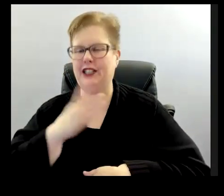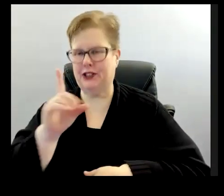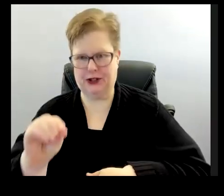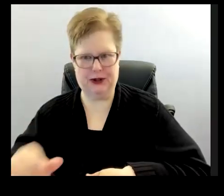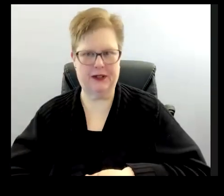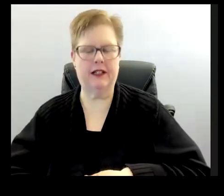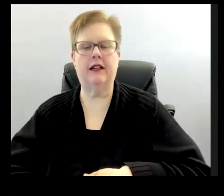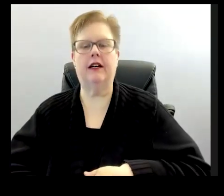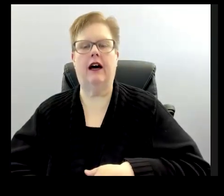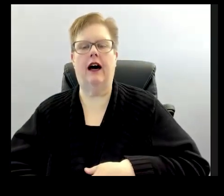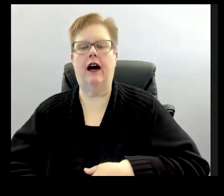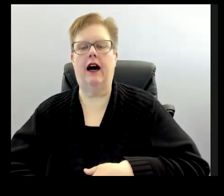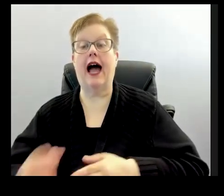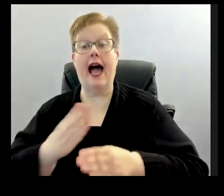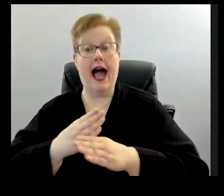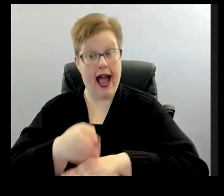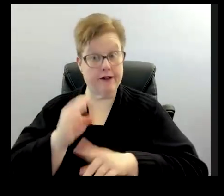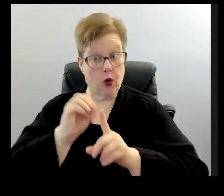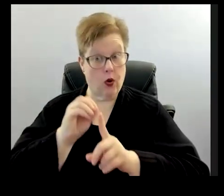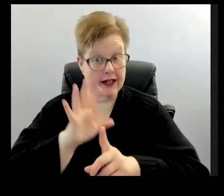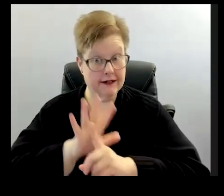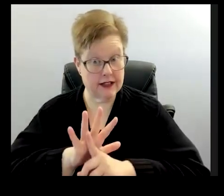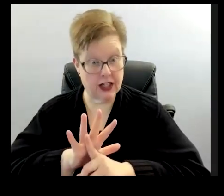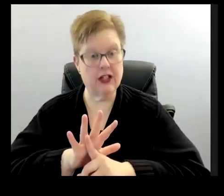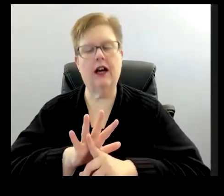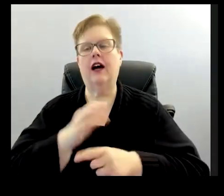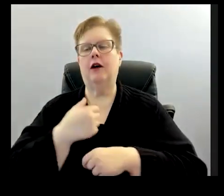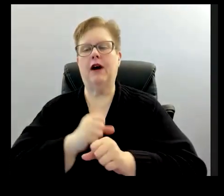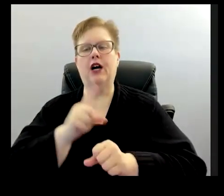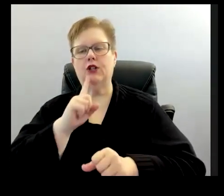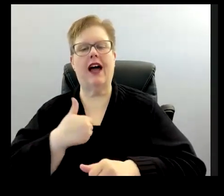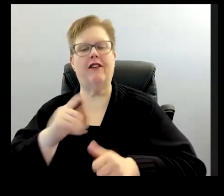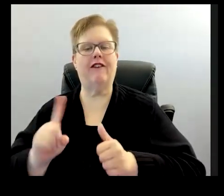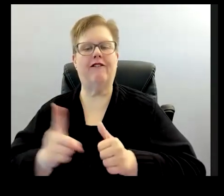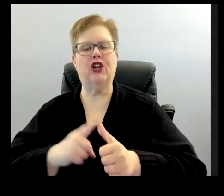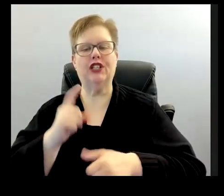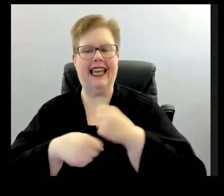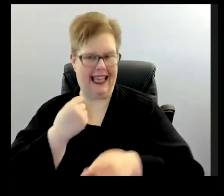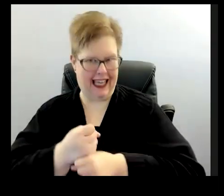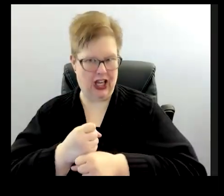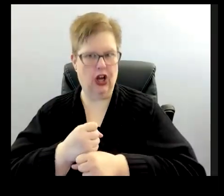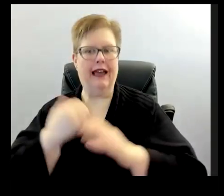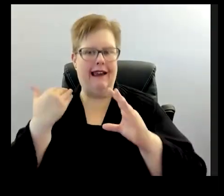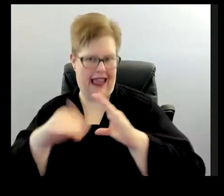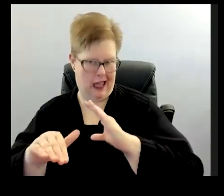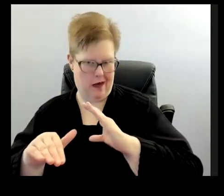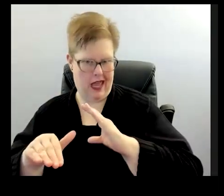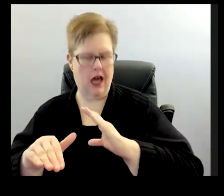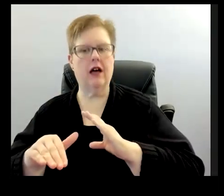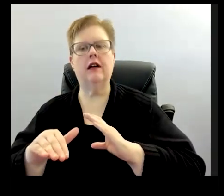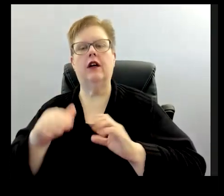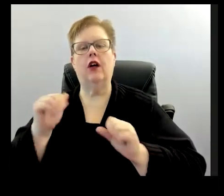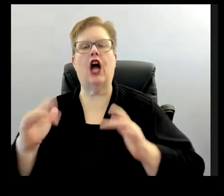do. Um, After orientation, we will make sure that you also have our first year email because you